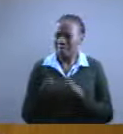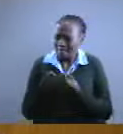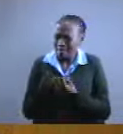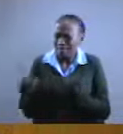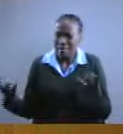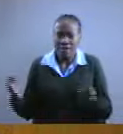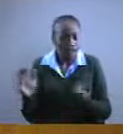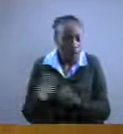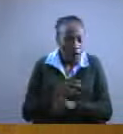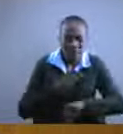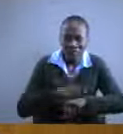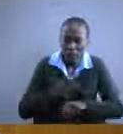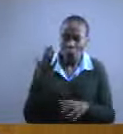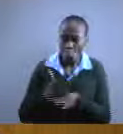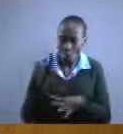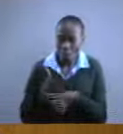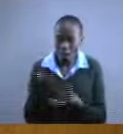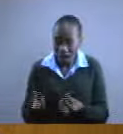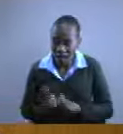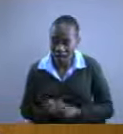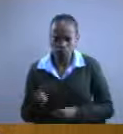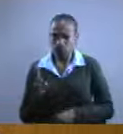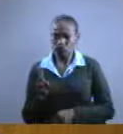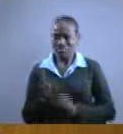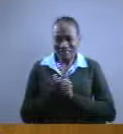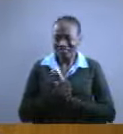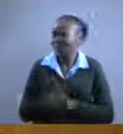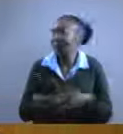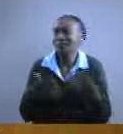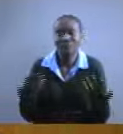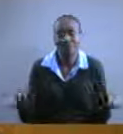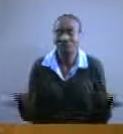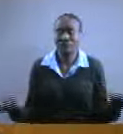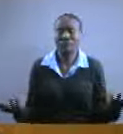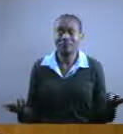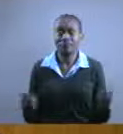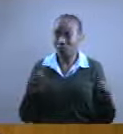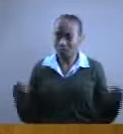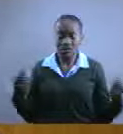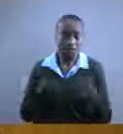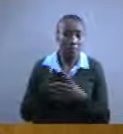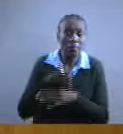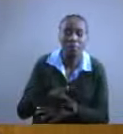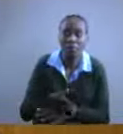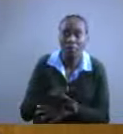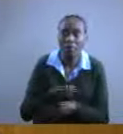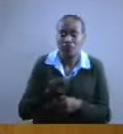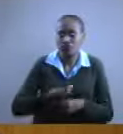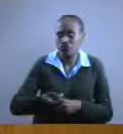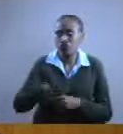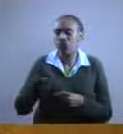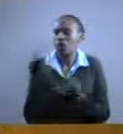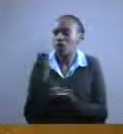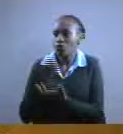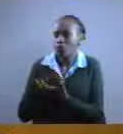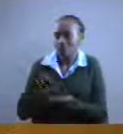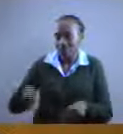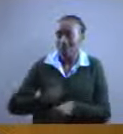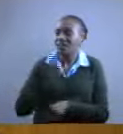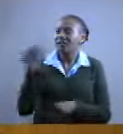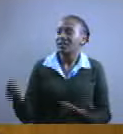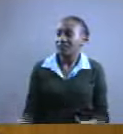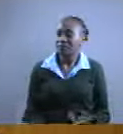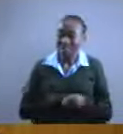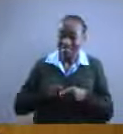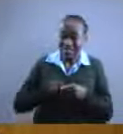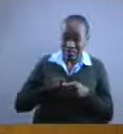held full-time employment and who lack the skills to gain entry into fast-growing sectors of the economy. Our key